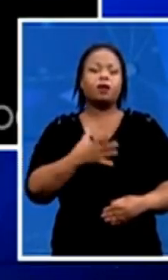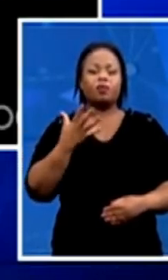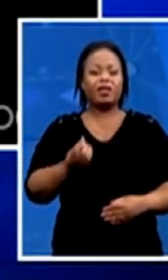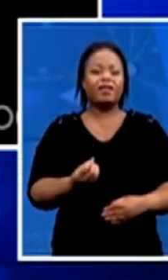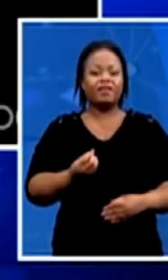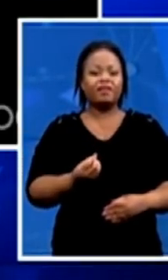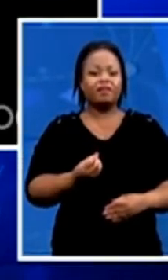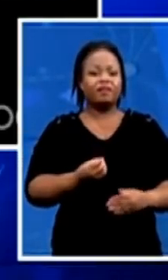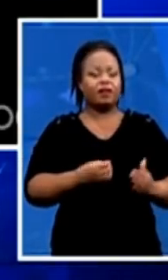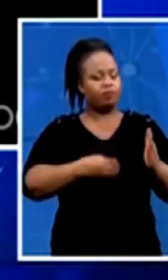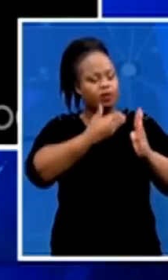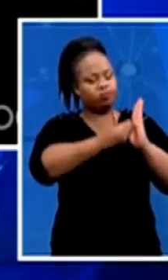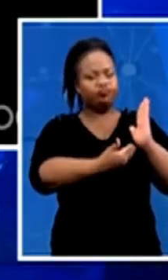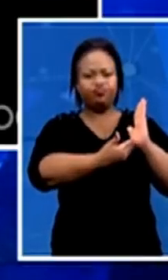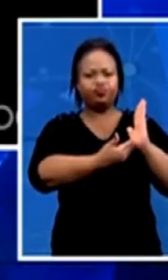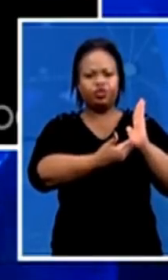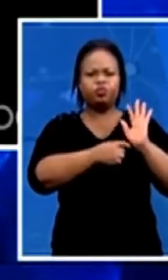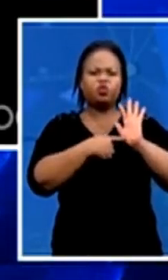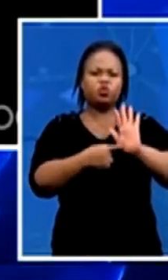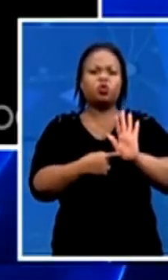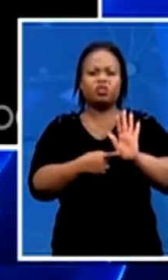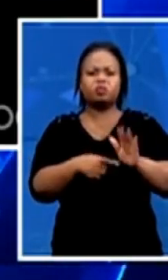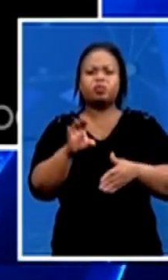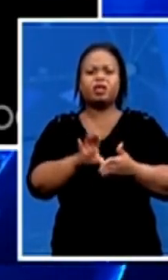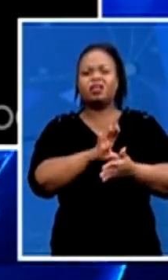many ways: waiver, election, peremption,